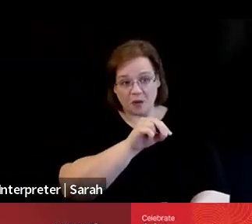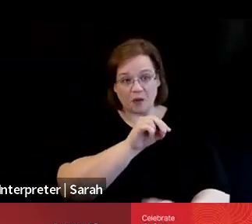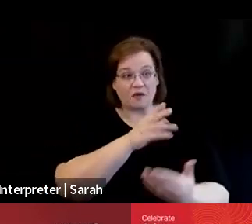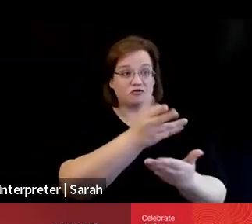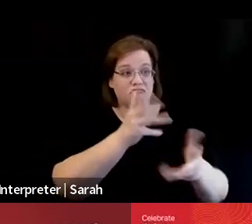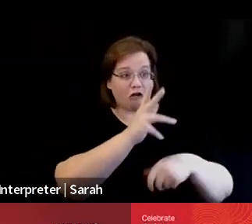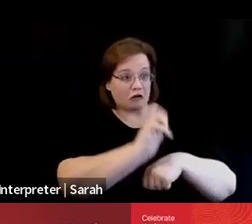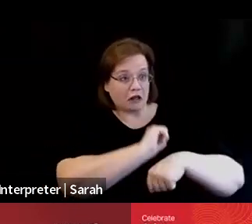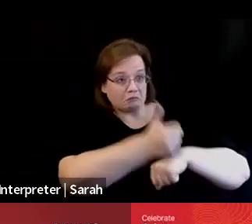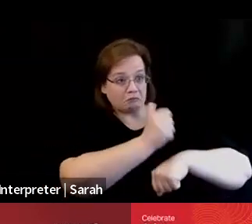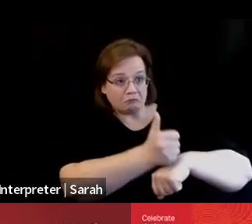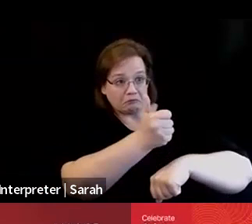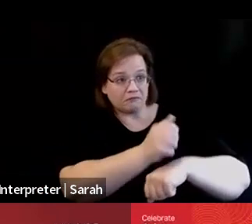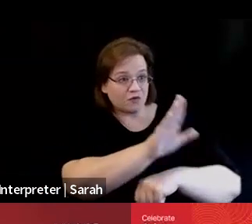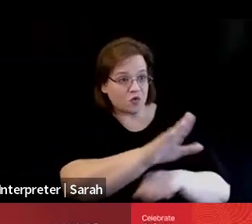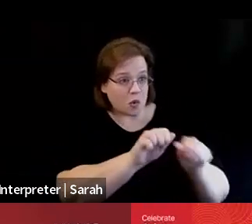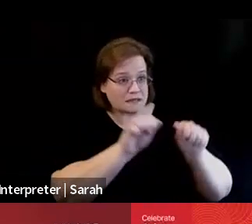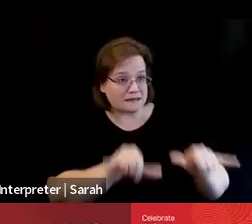already implementing within your system.